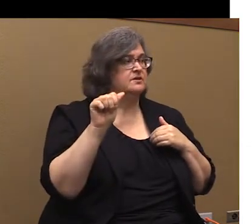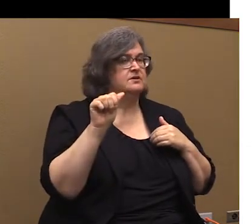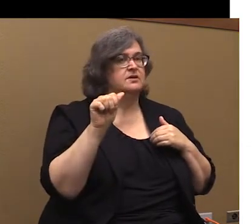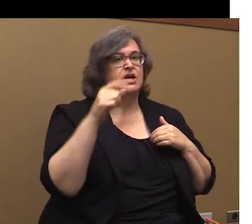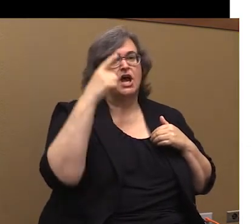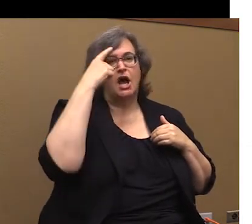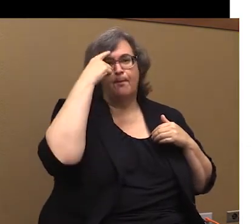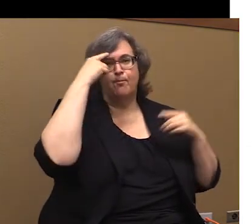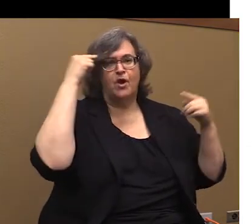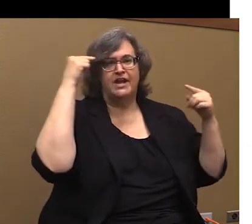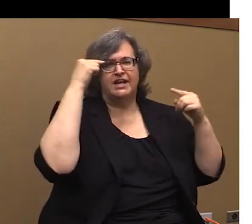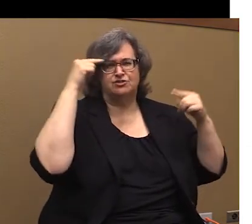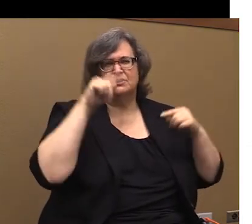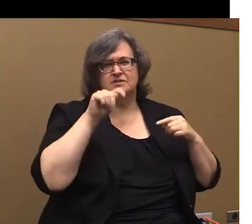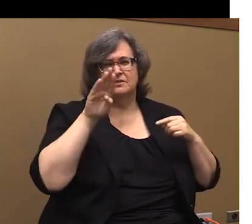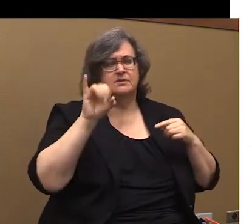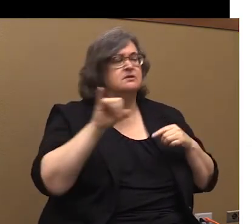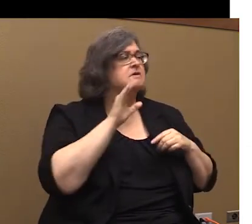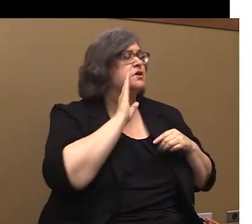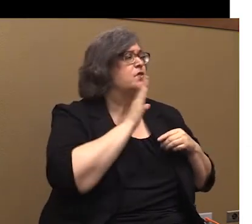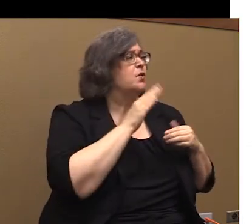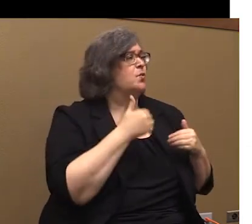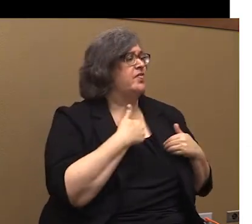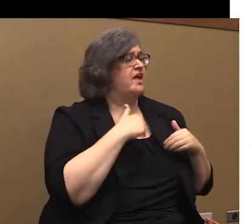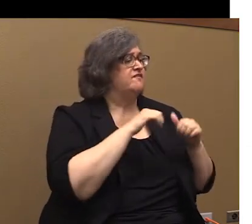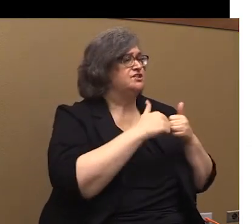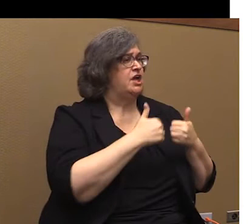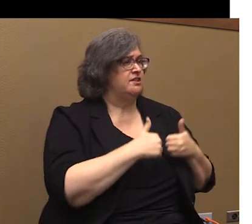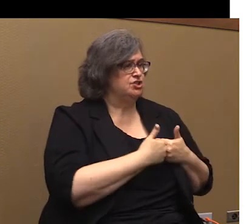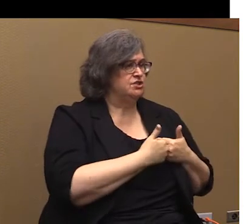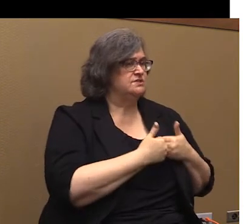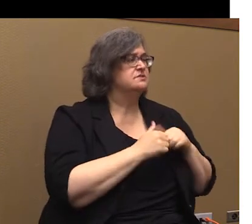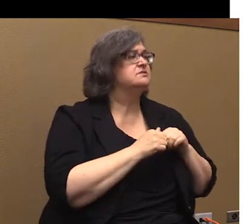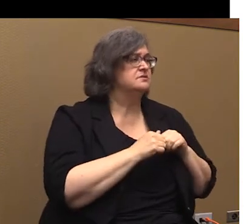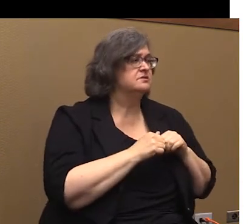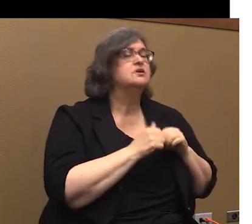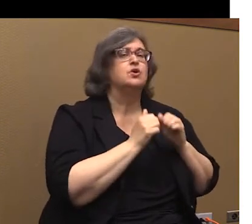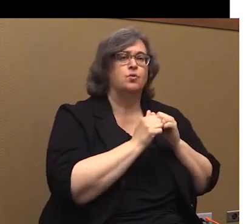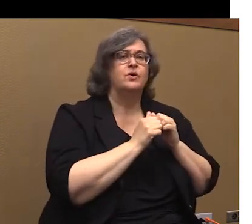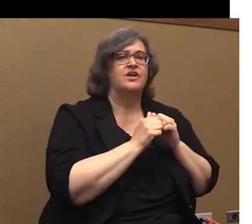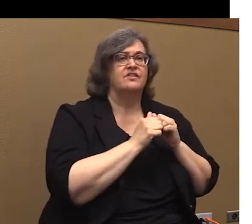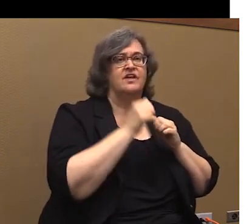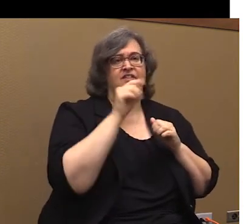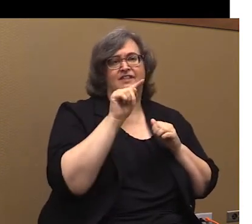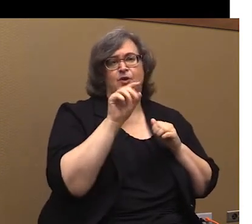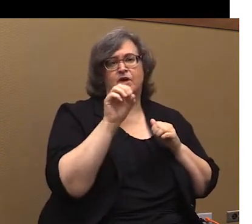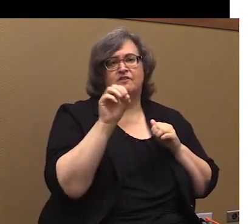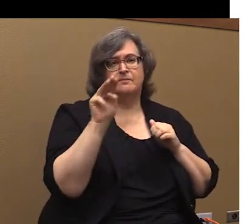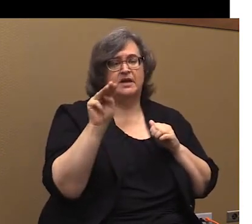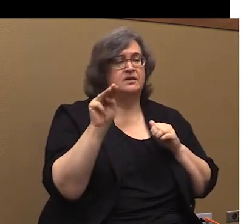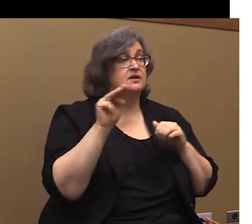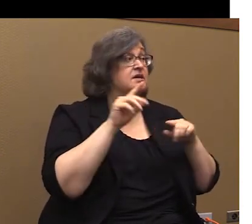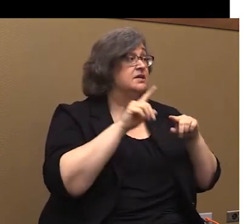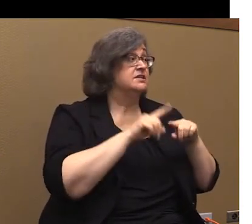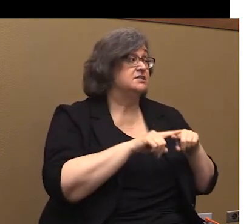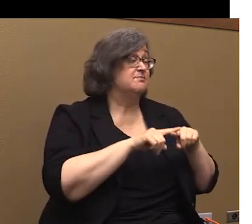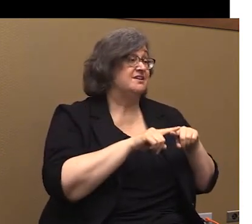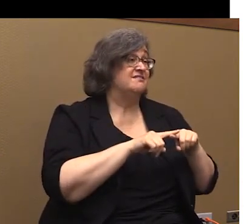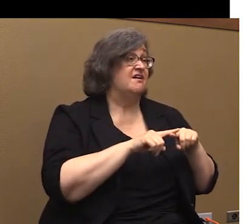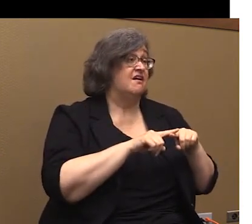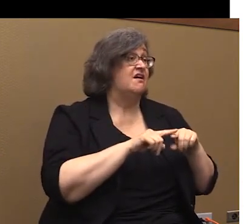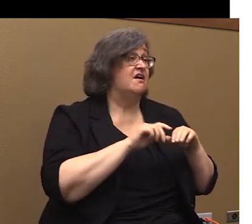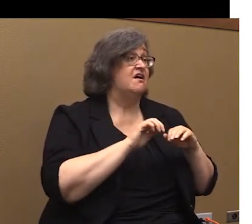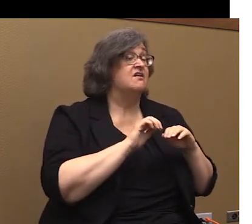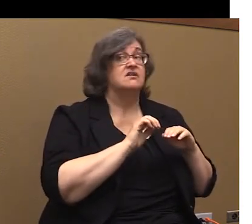intellectual disabilities, brain injury, they're going to have challenges with theory